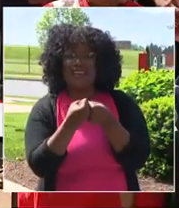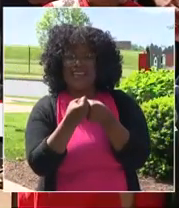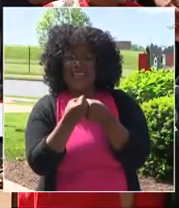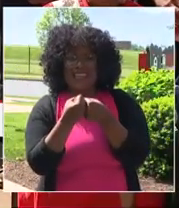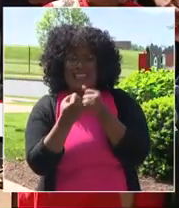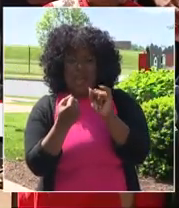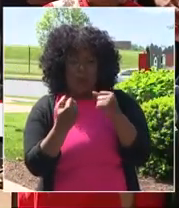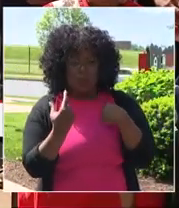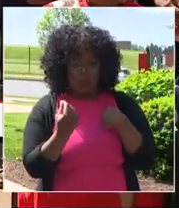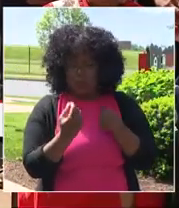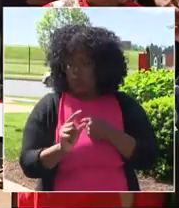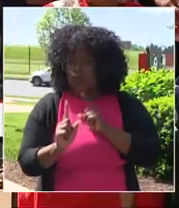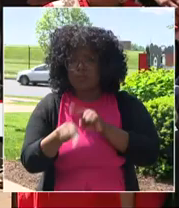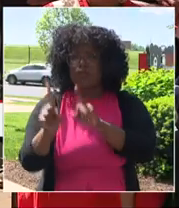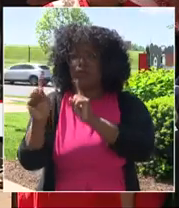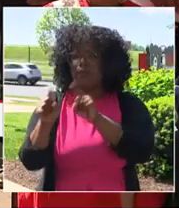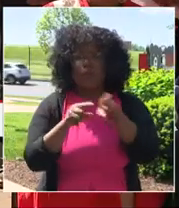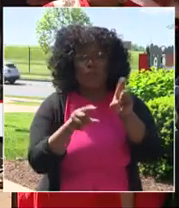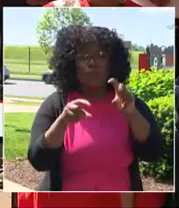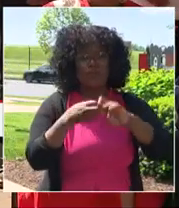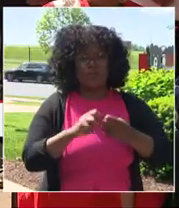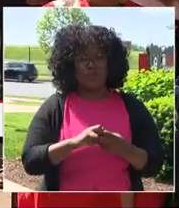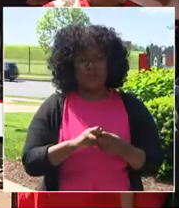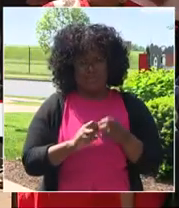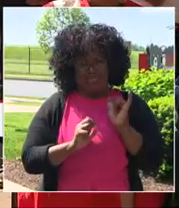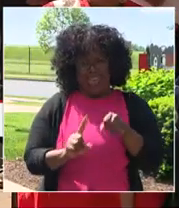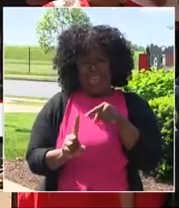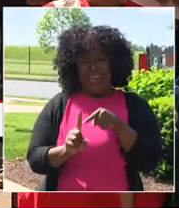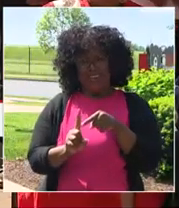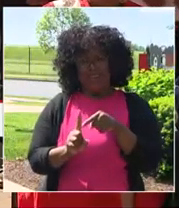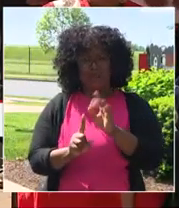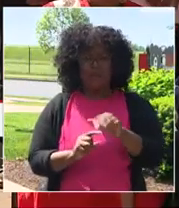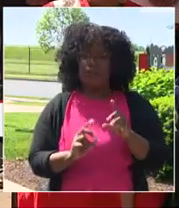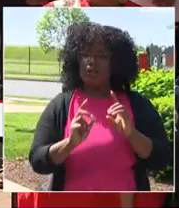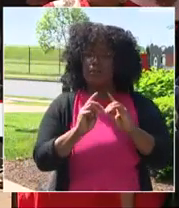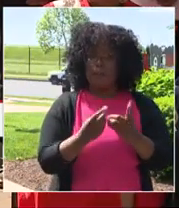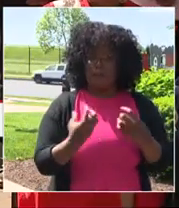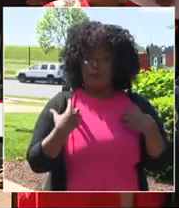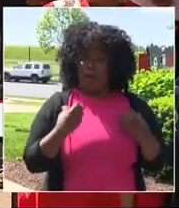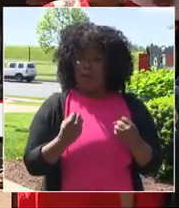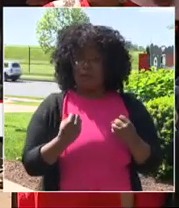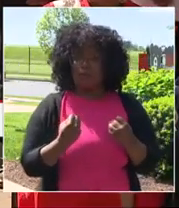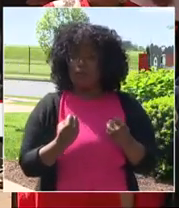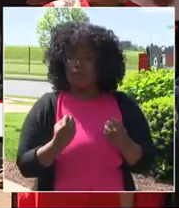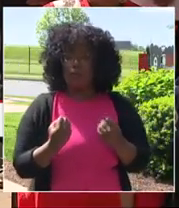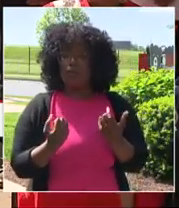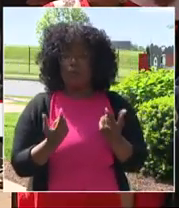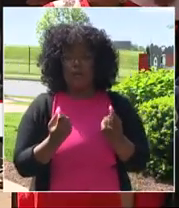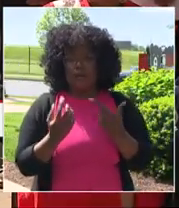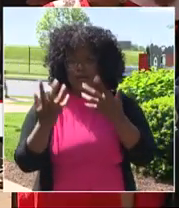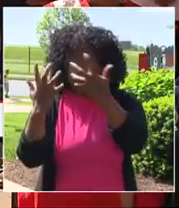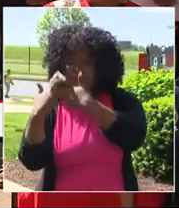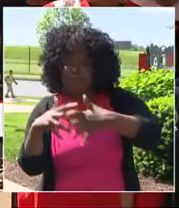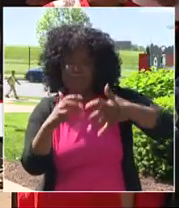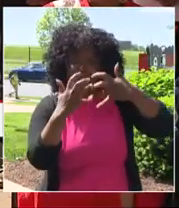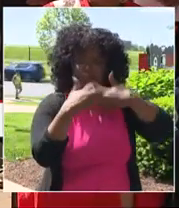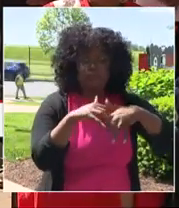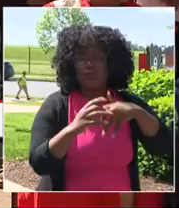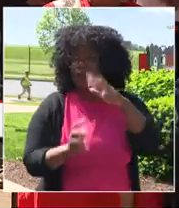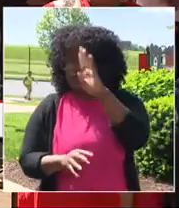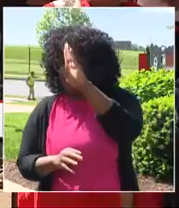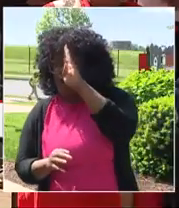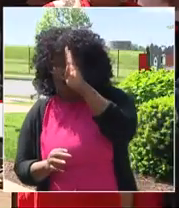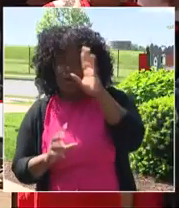in the district with our partners at the Department of Health is that we coordinate ambulance and fire departments. Also, they rely